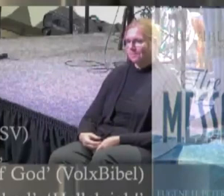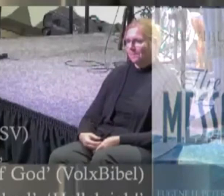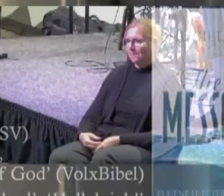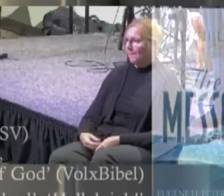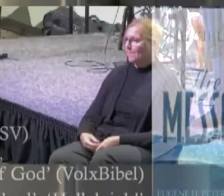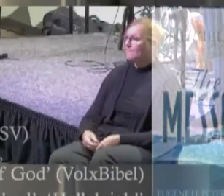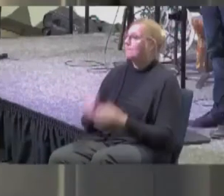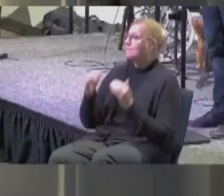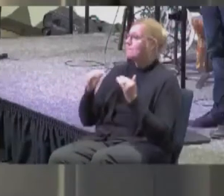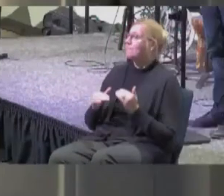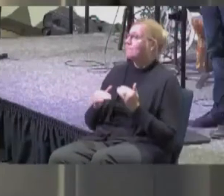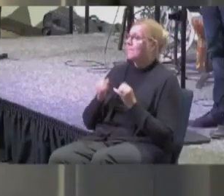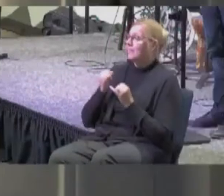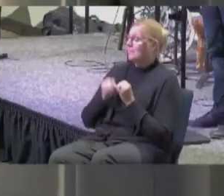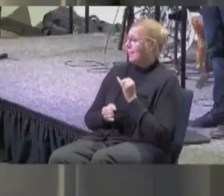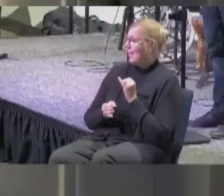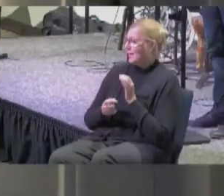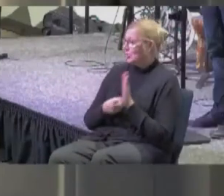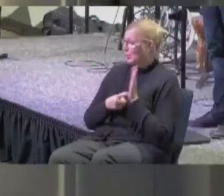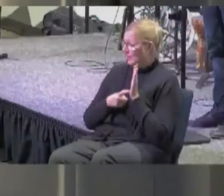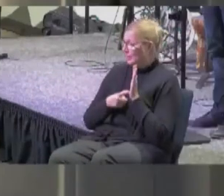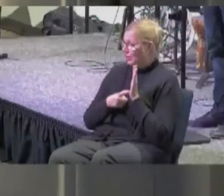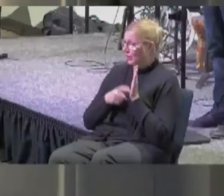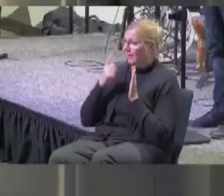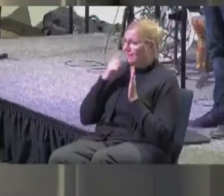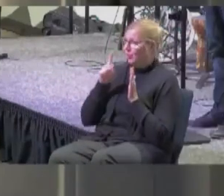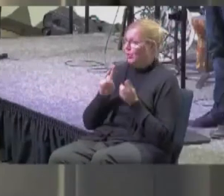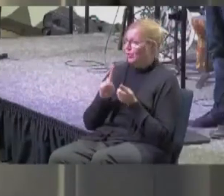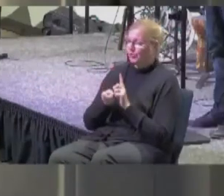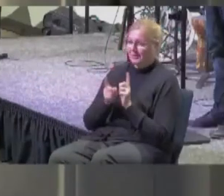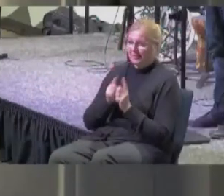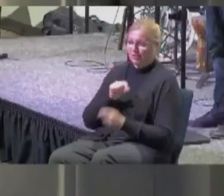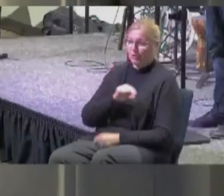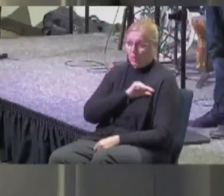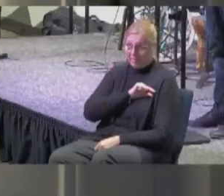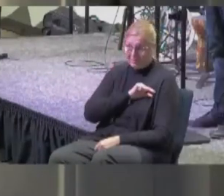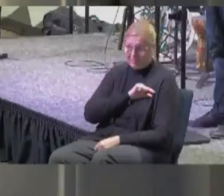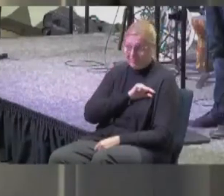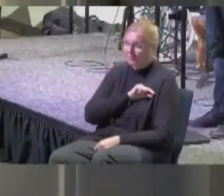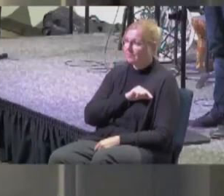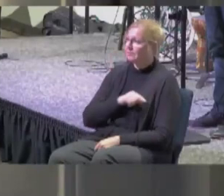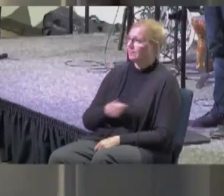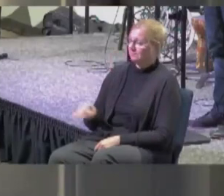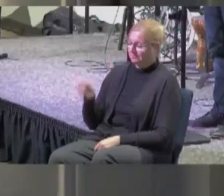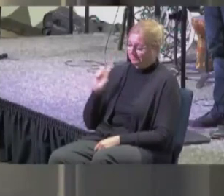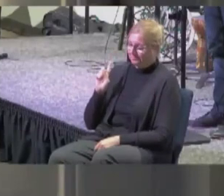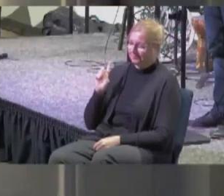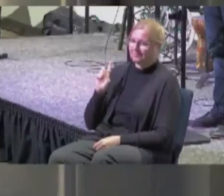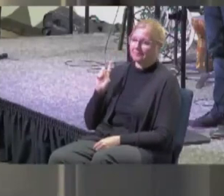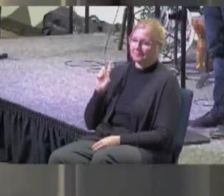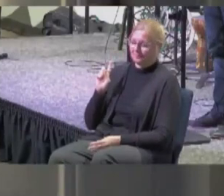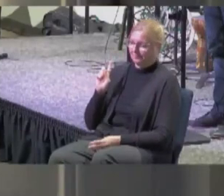My last criterion for translation quality is iconoclasm.